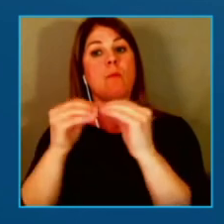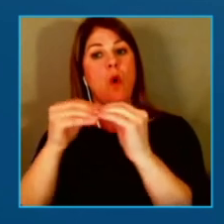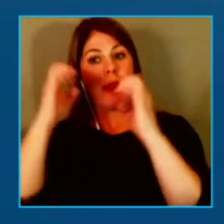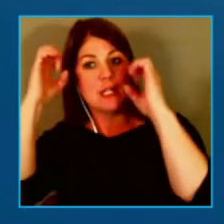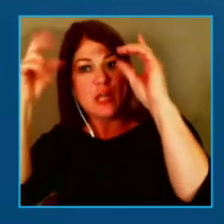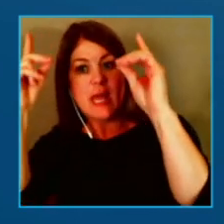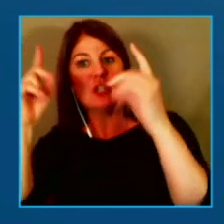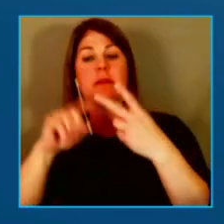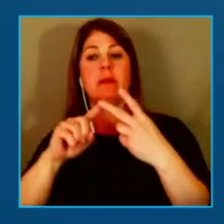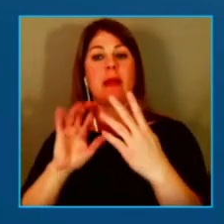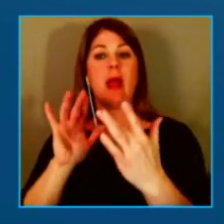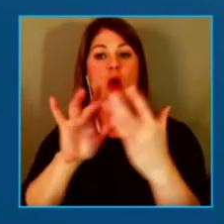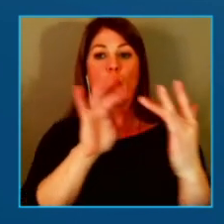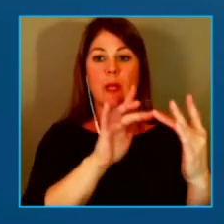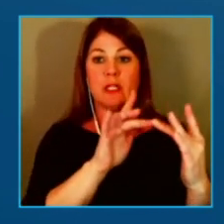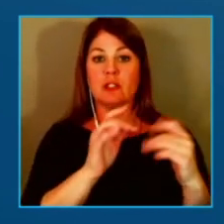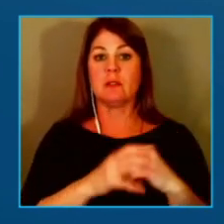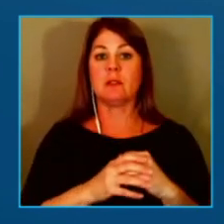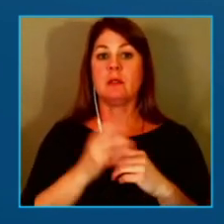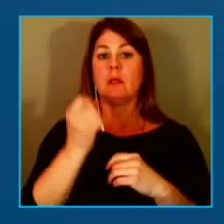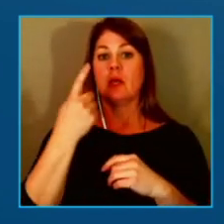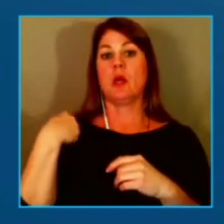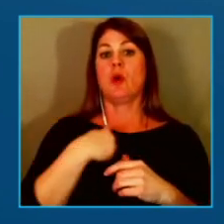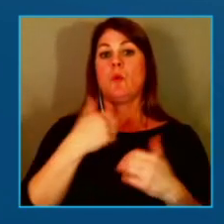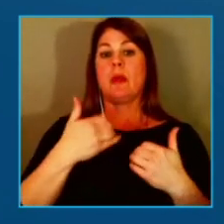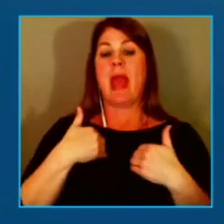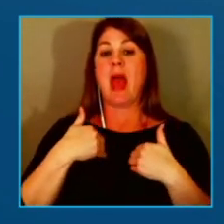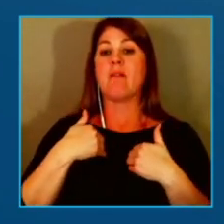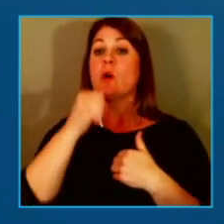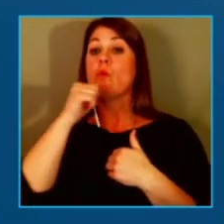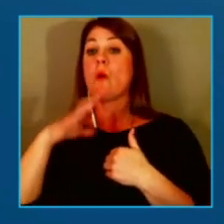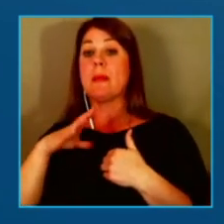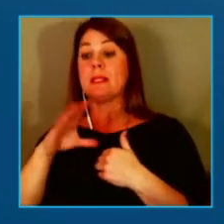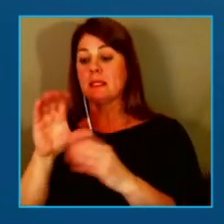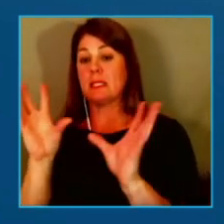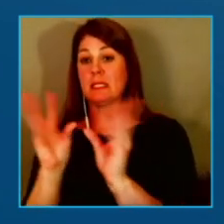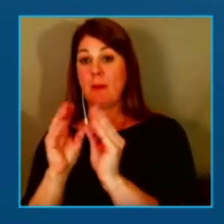hold a women's summit and we plan to add other summits in the upcoming year.